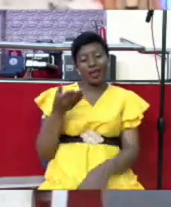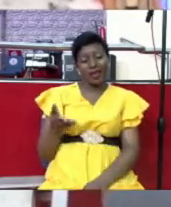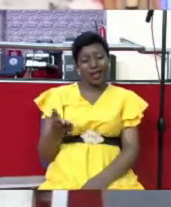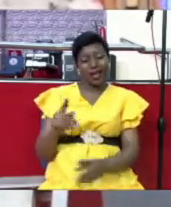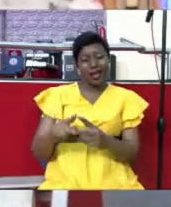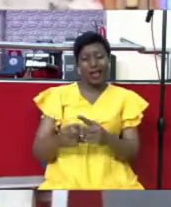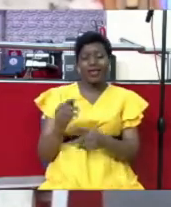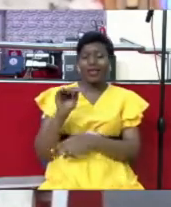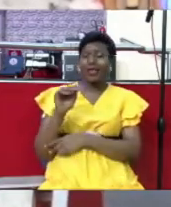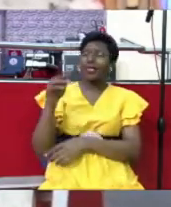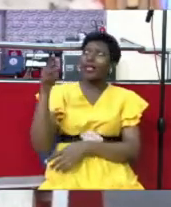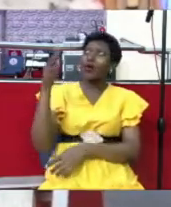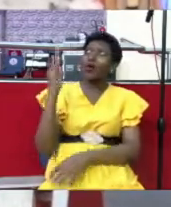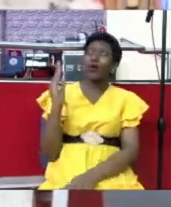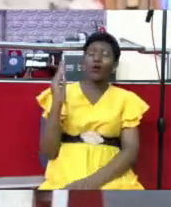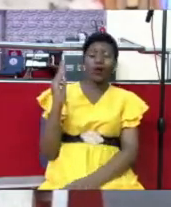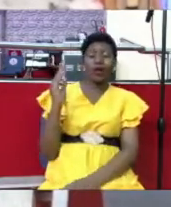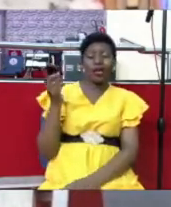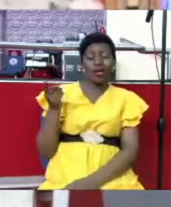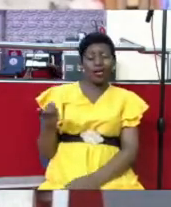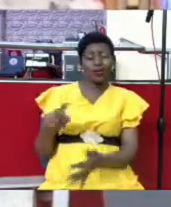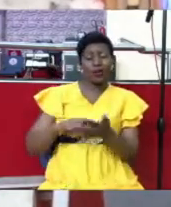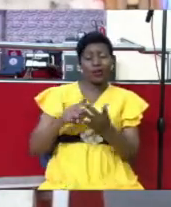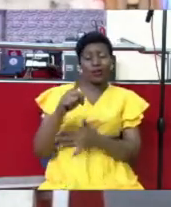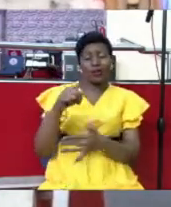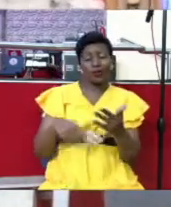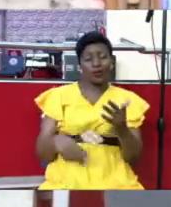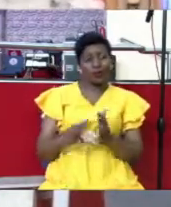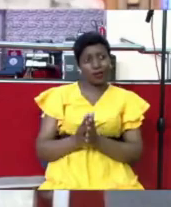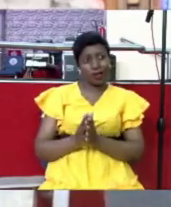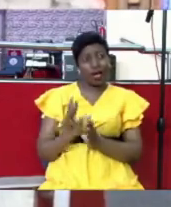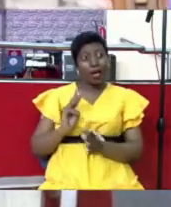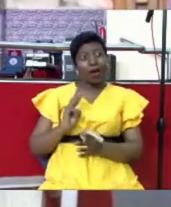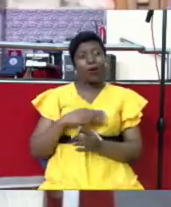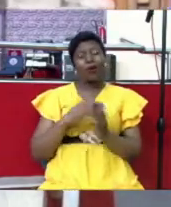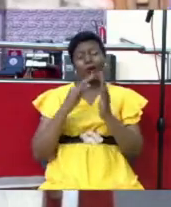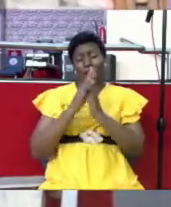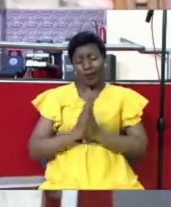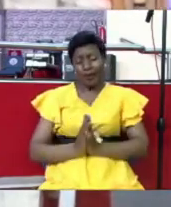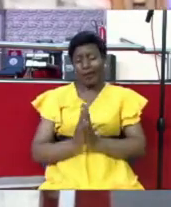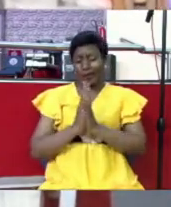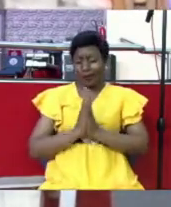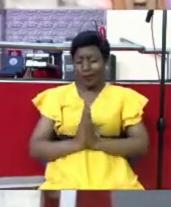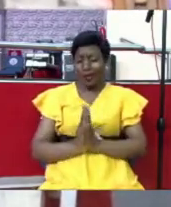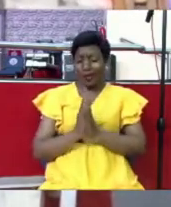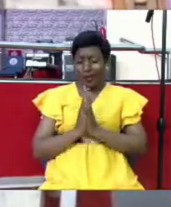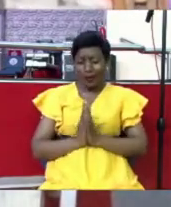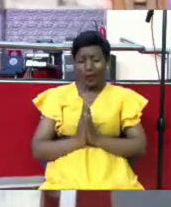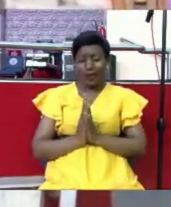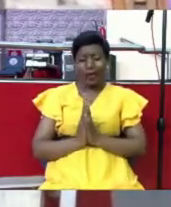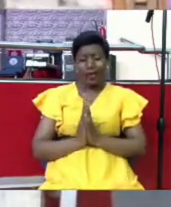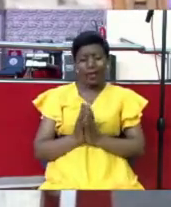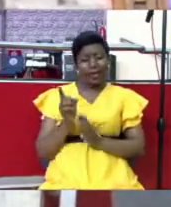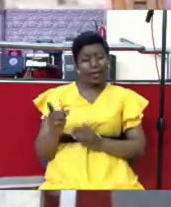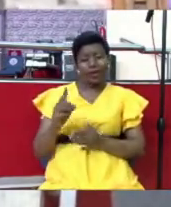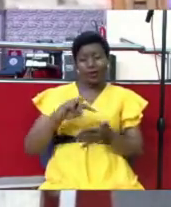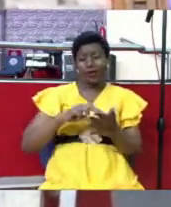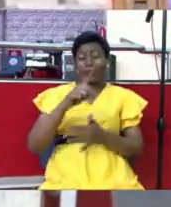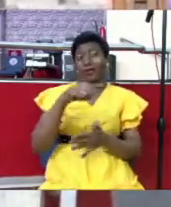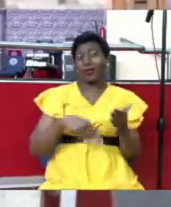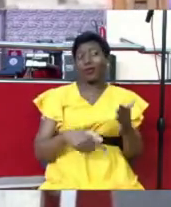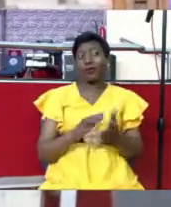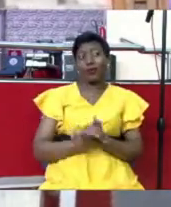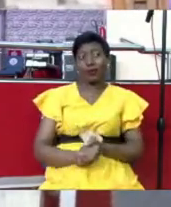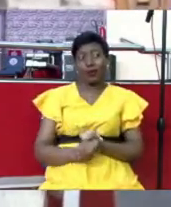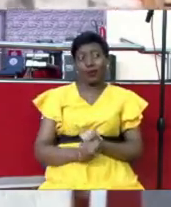God, what is the meaning of this? Ni nini hii? We pray, Father, what is the meaning of this? Tunaomba sisi Bwana, ni nini inamaanisha nini?